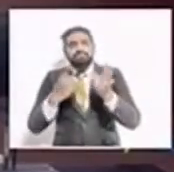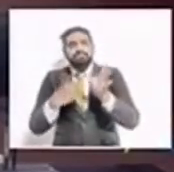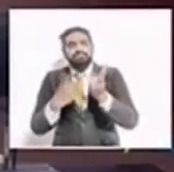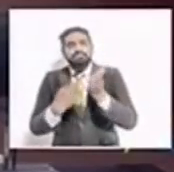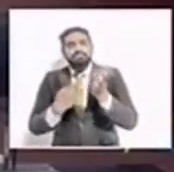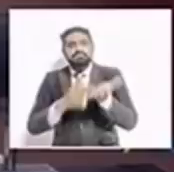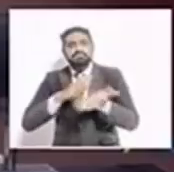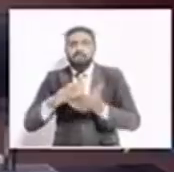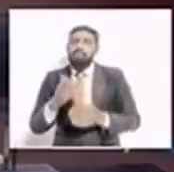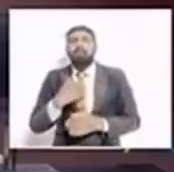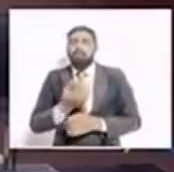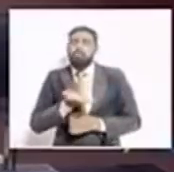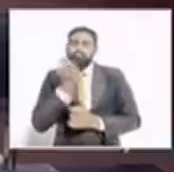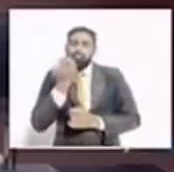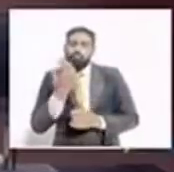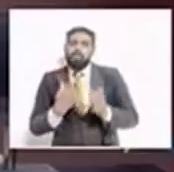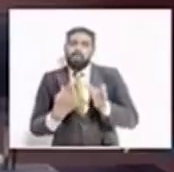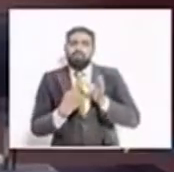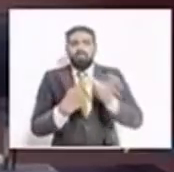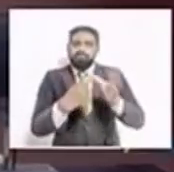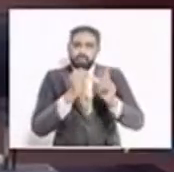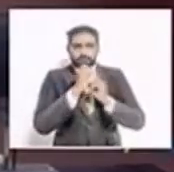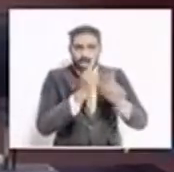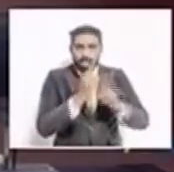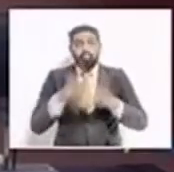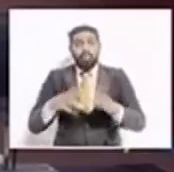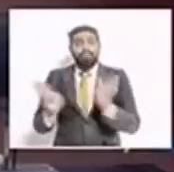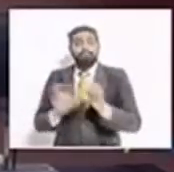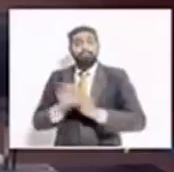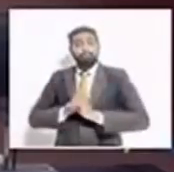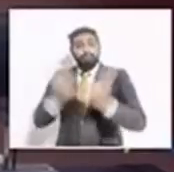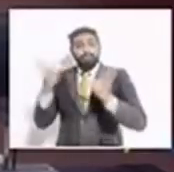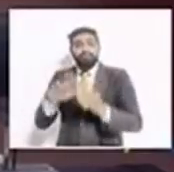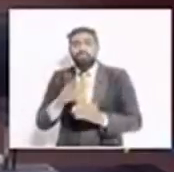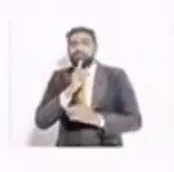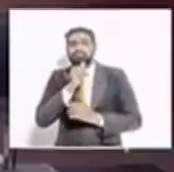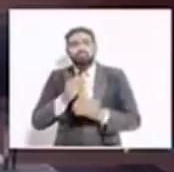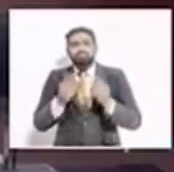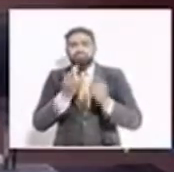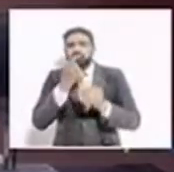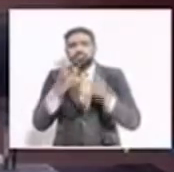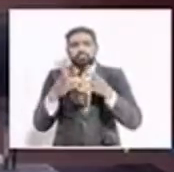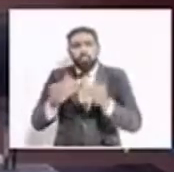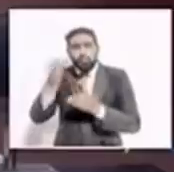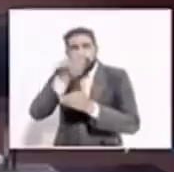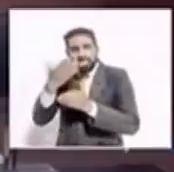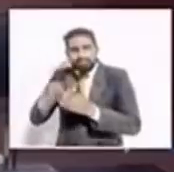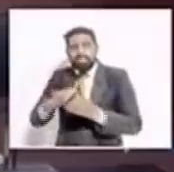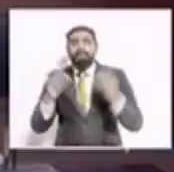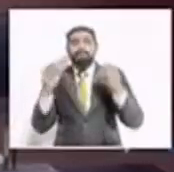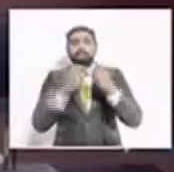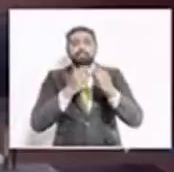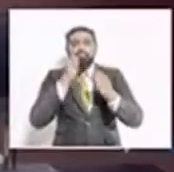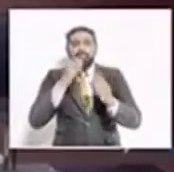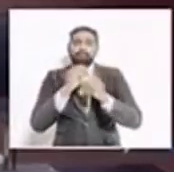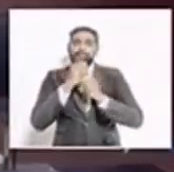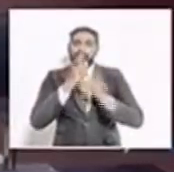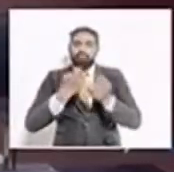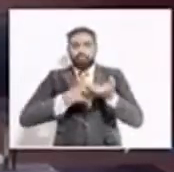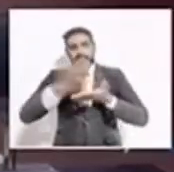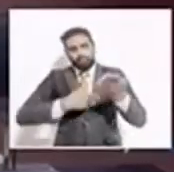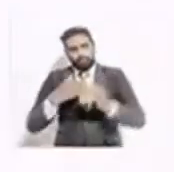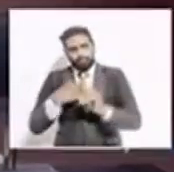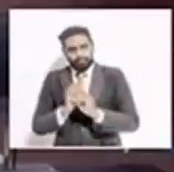media reported the garlic scam, Minister Bandula Gunawardena presented a report to parliament. He must clarify matters regarding the electricity